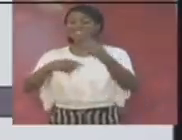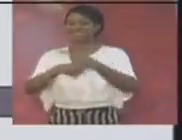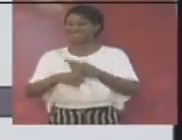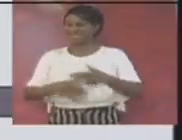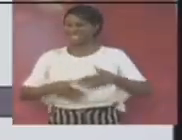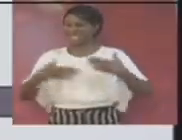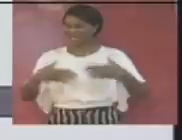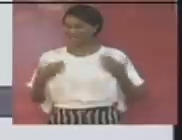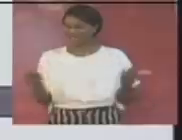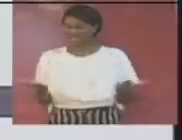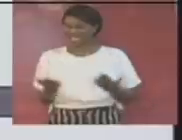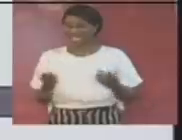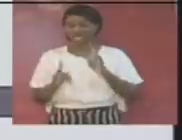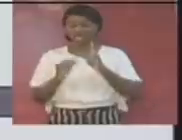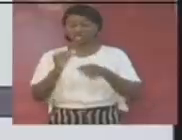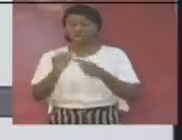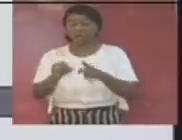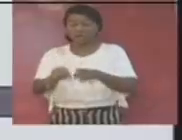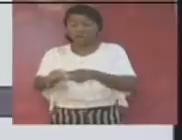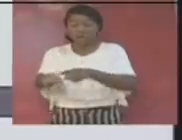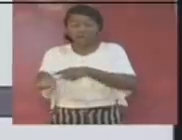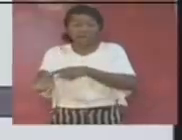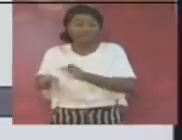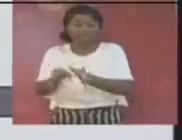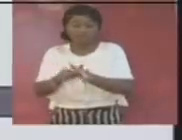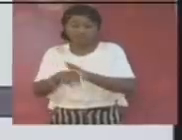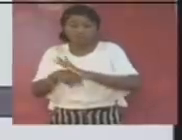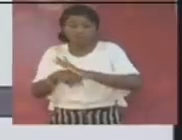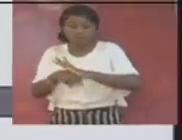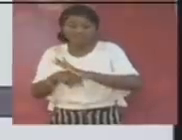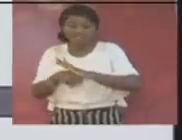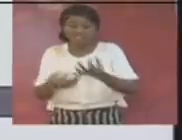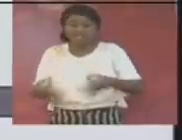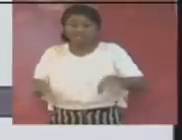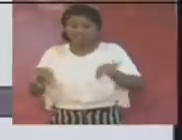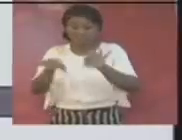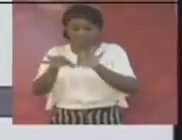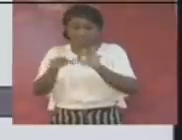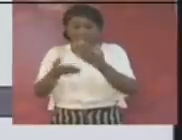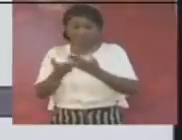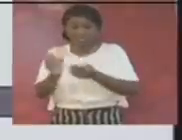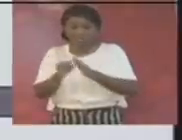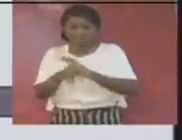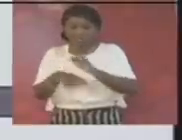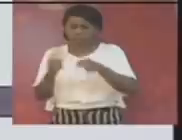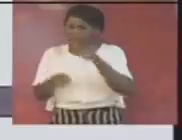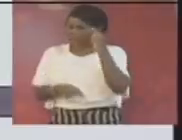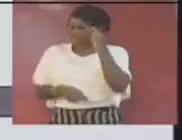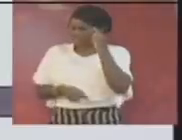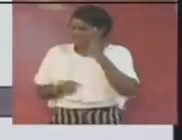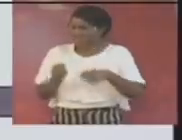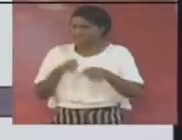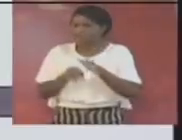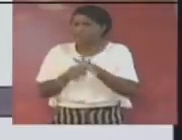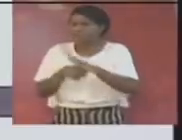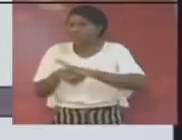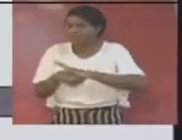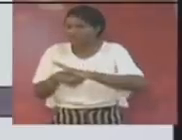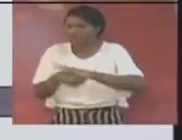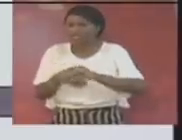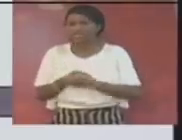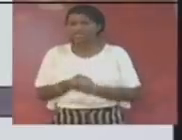of speaking about long COVID, which is an important aspect of COVID-19. When we think about COVID-19, there's a